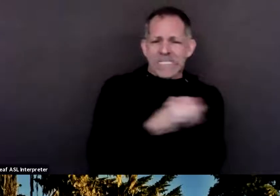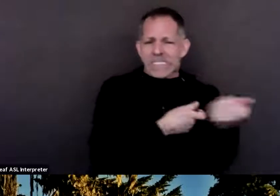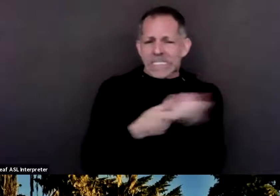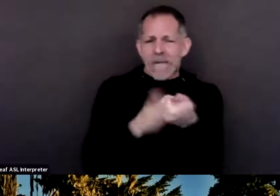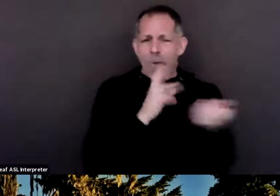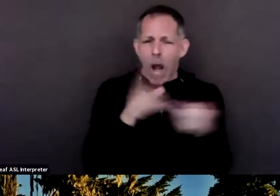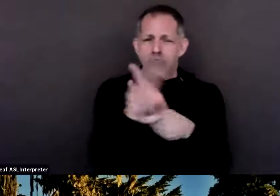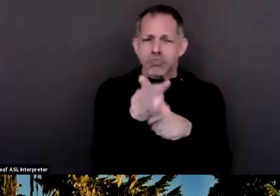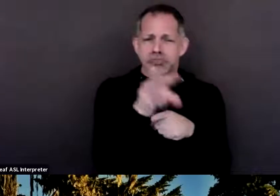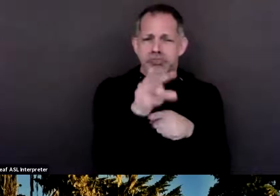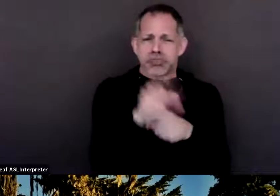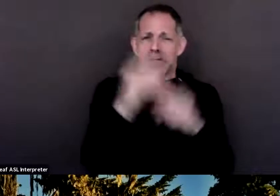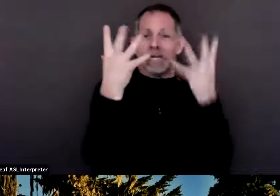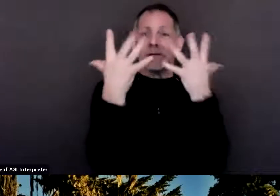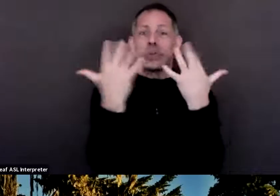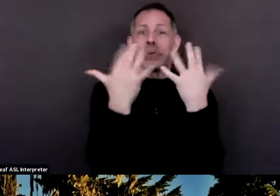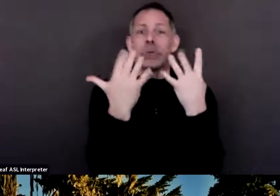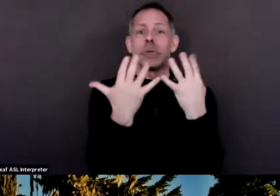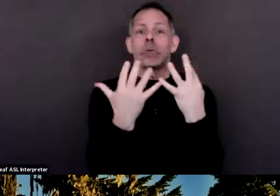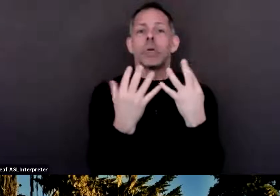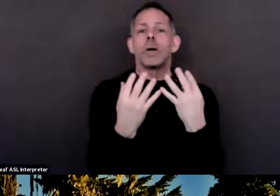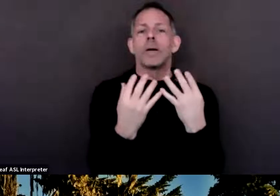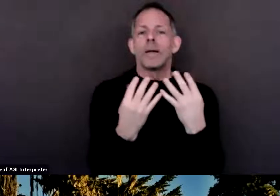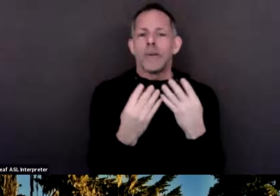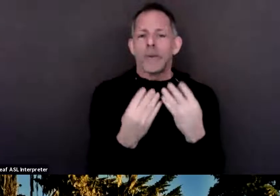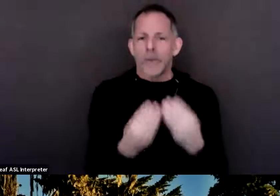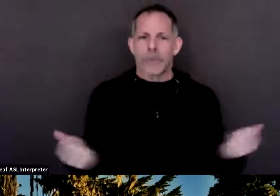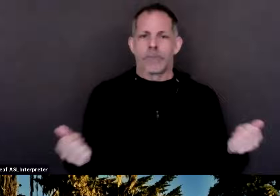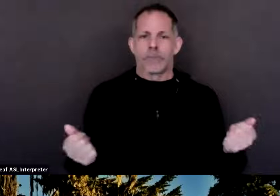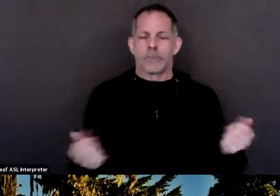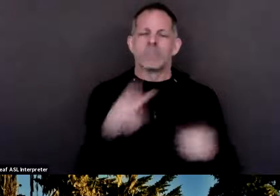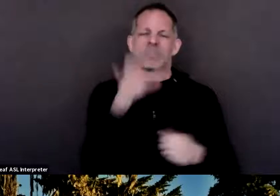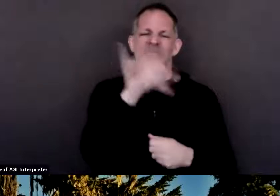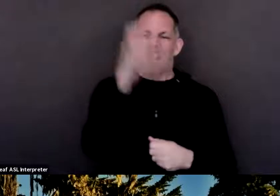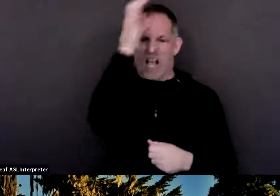said if they've heard from the feds when they'll go back up,